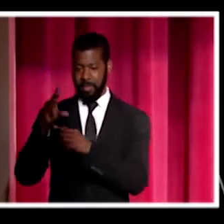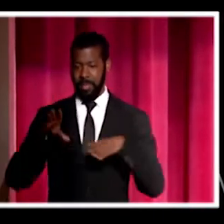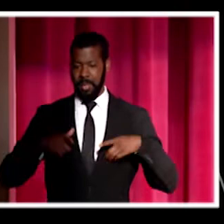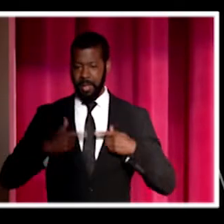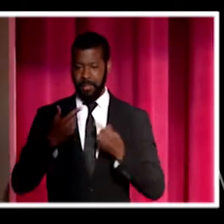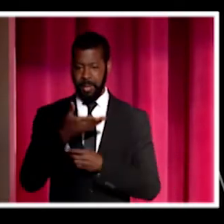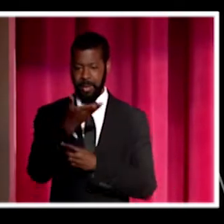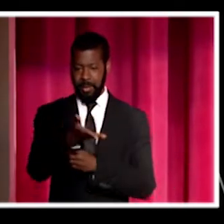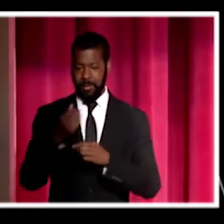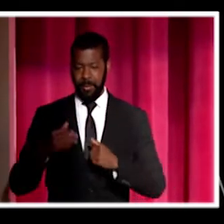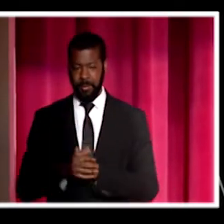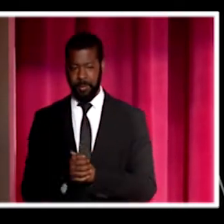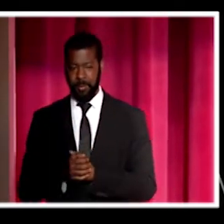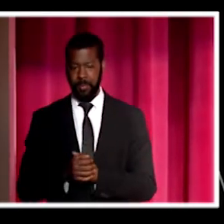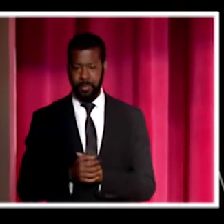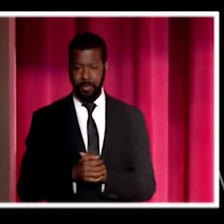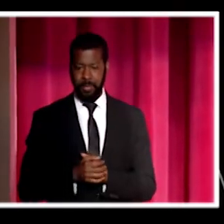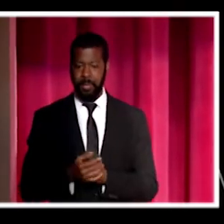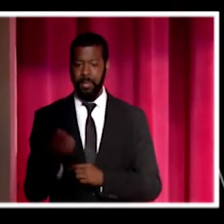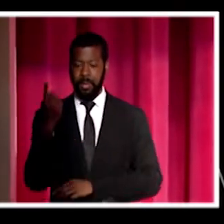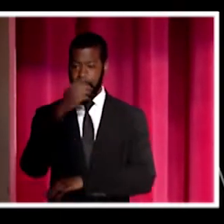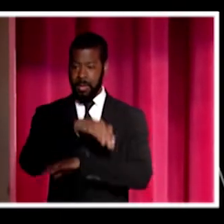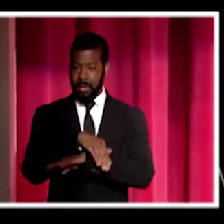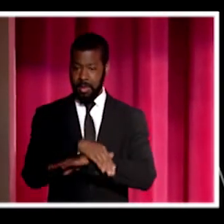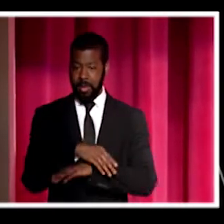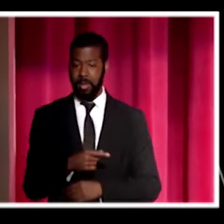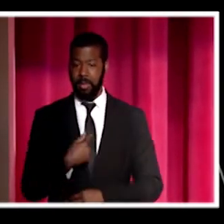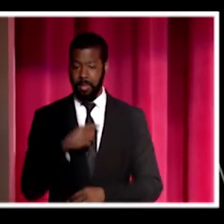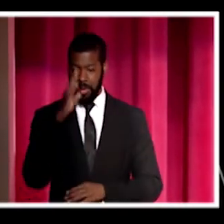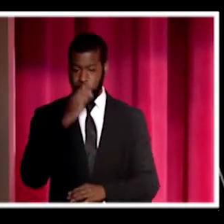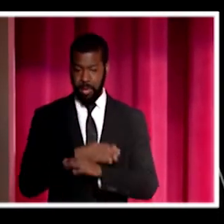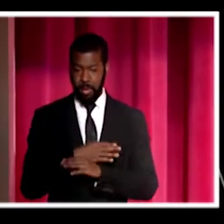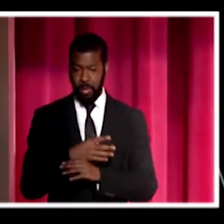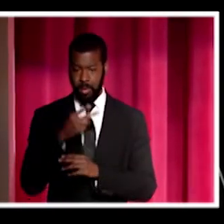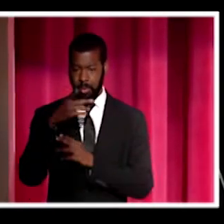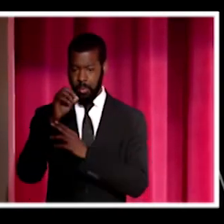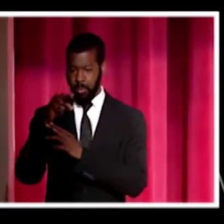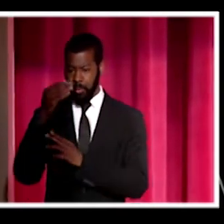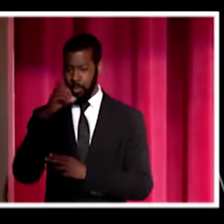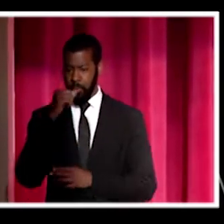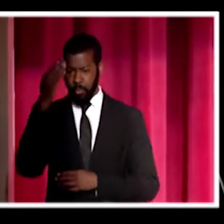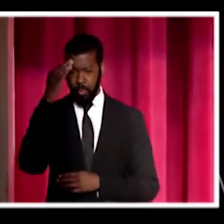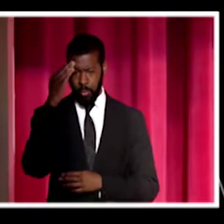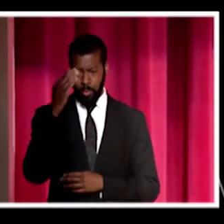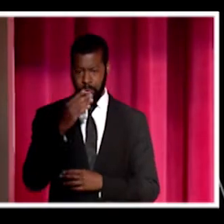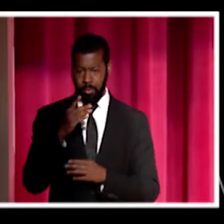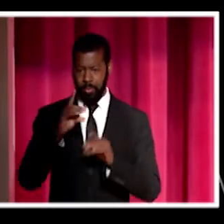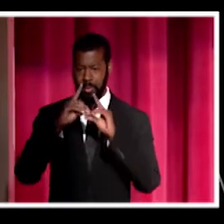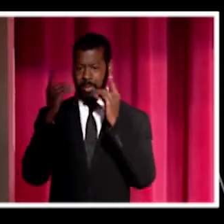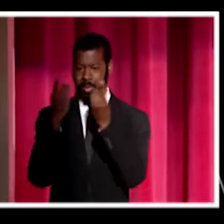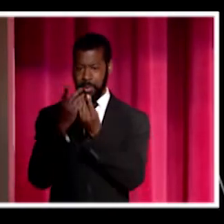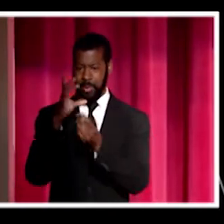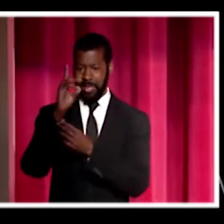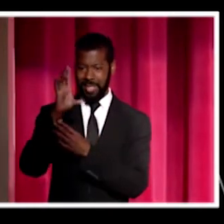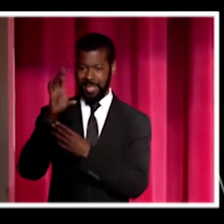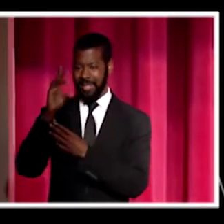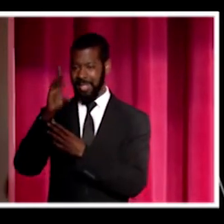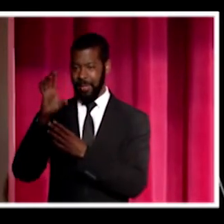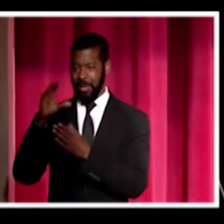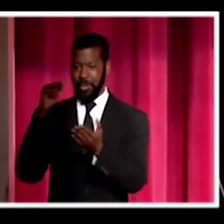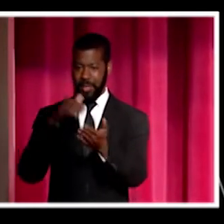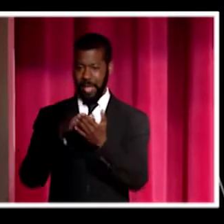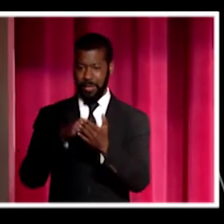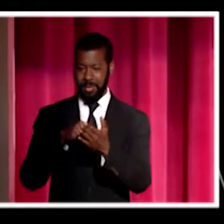joined by my son, Cooper Brisbane, who is better known as the district's 700,000th